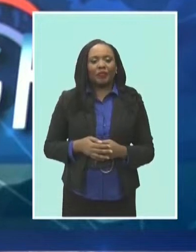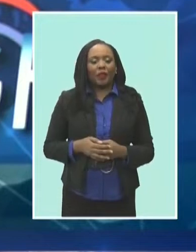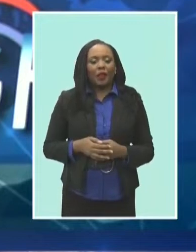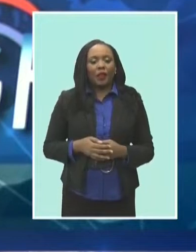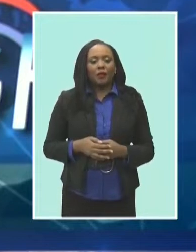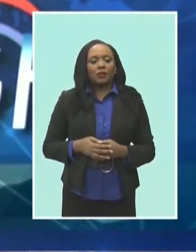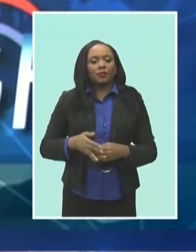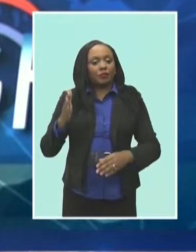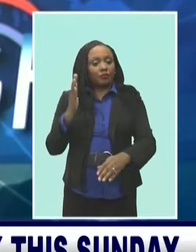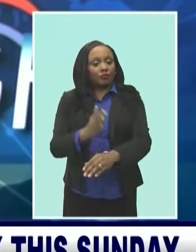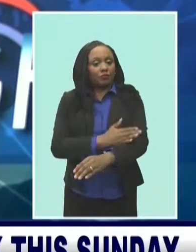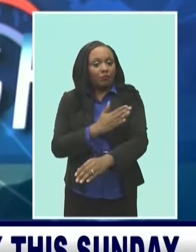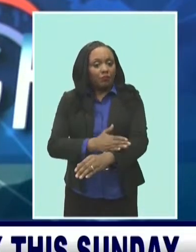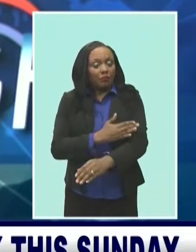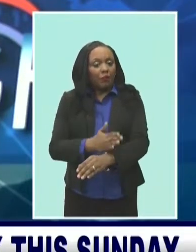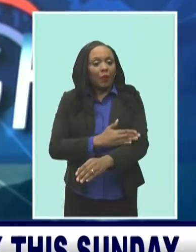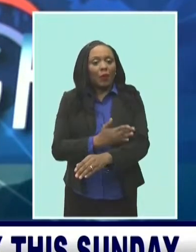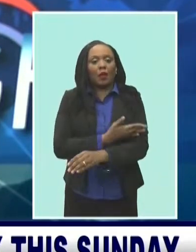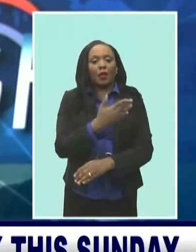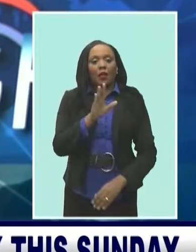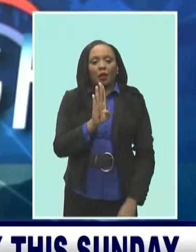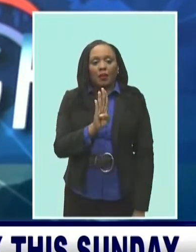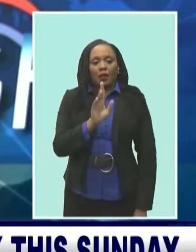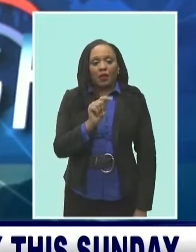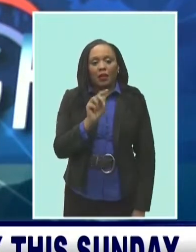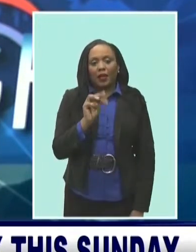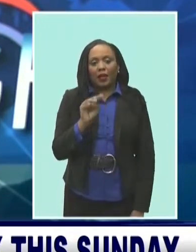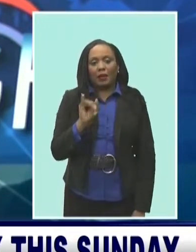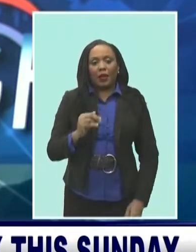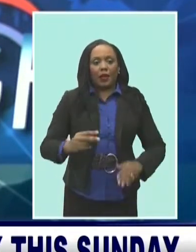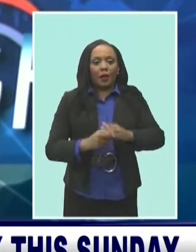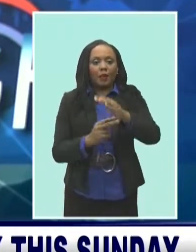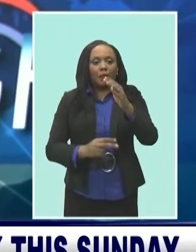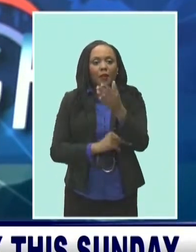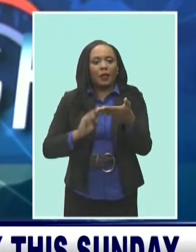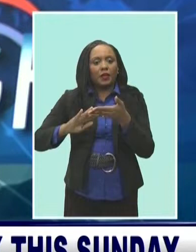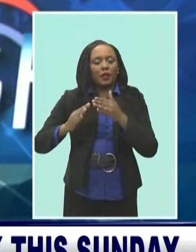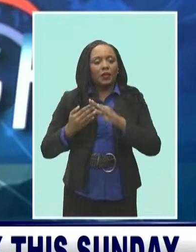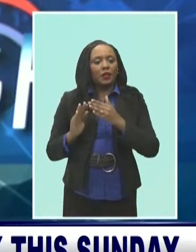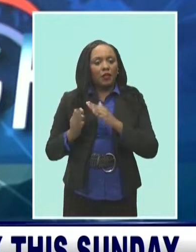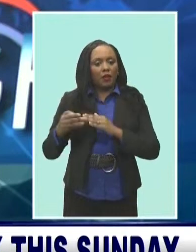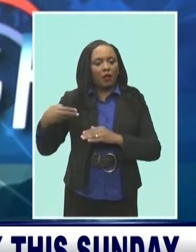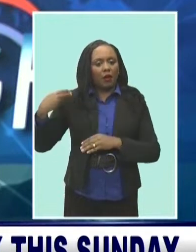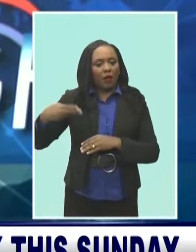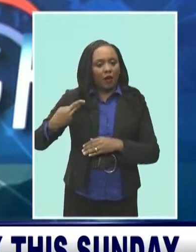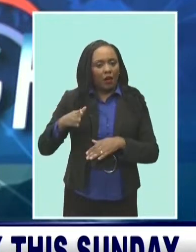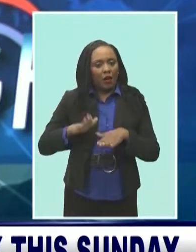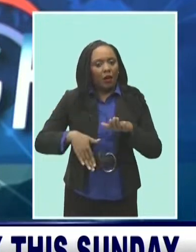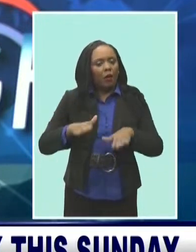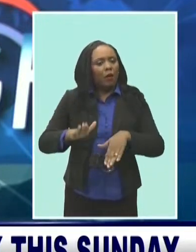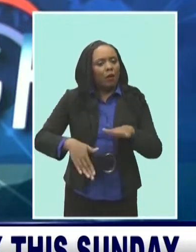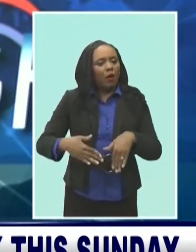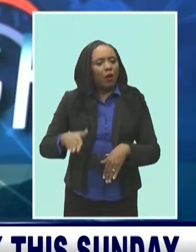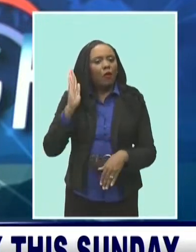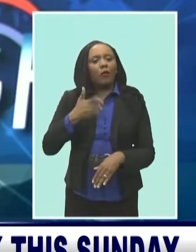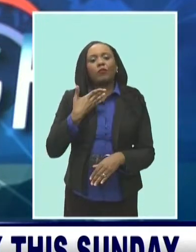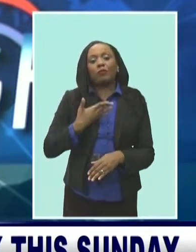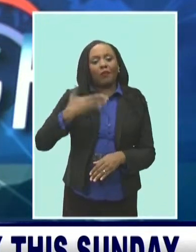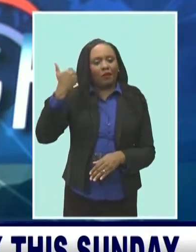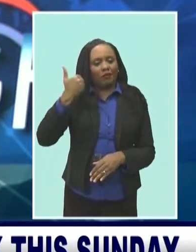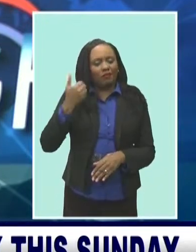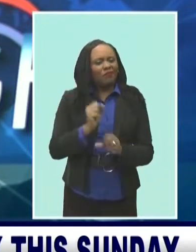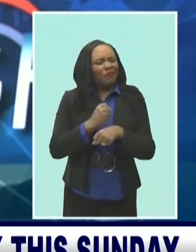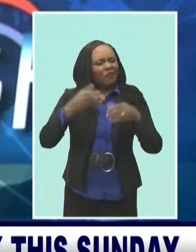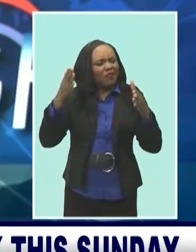The revamped BTMI Bridgetown by Night Heritage Walk promises to be the best one yet. Producer Alison